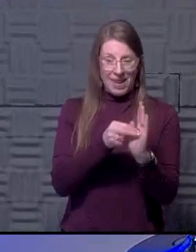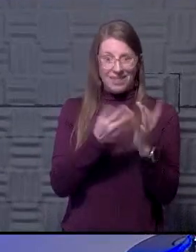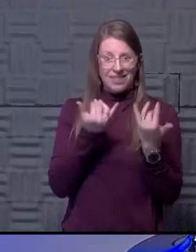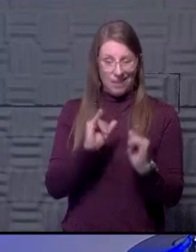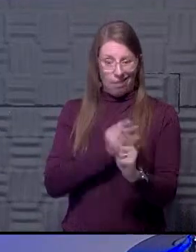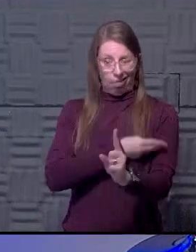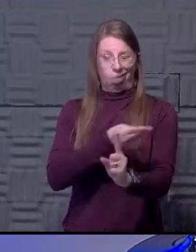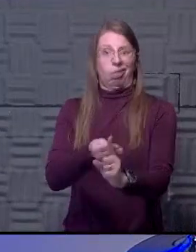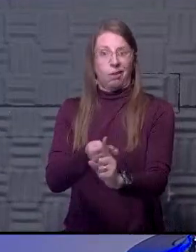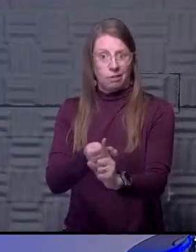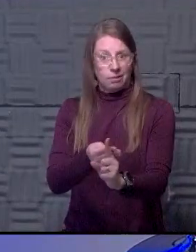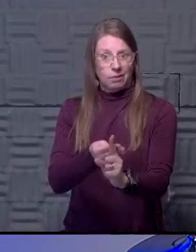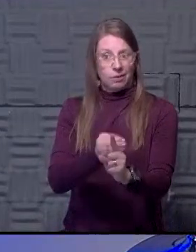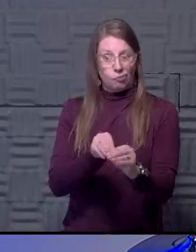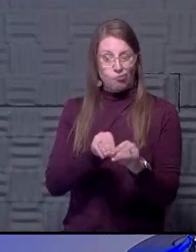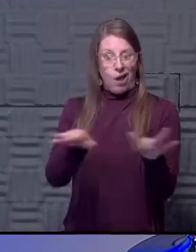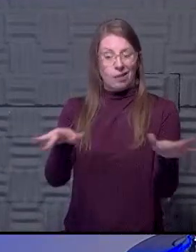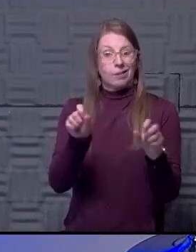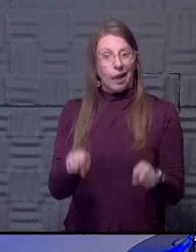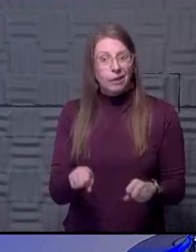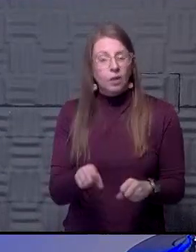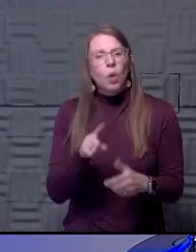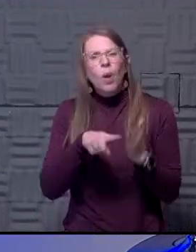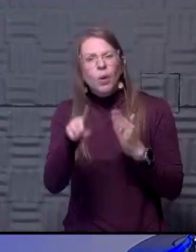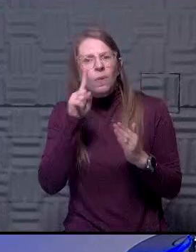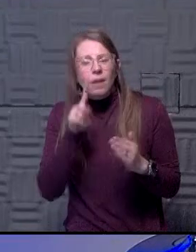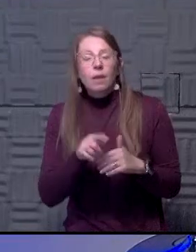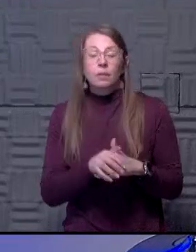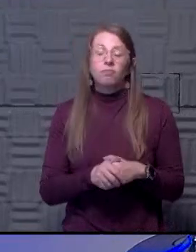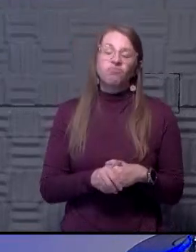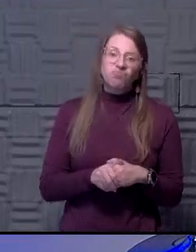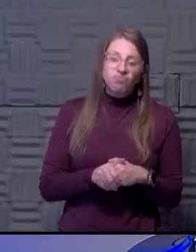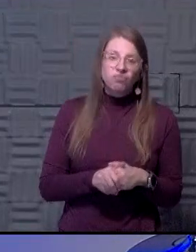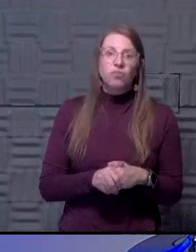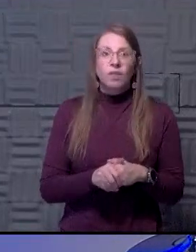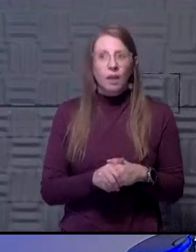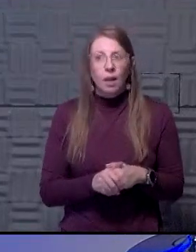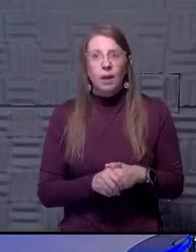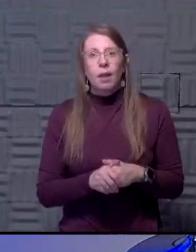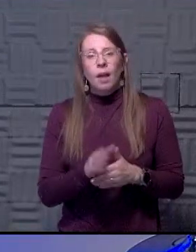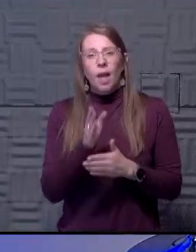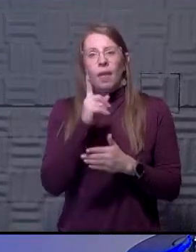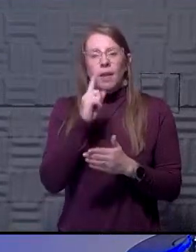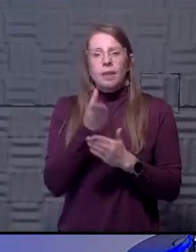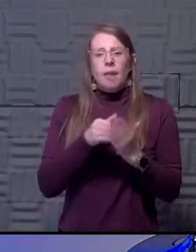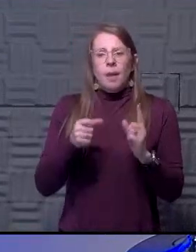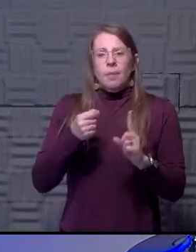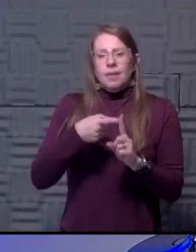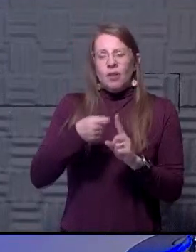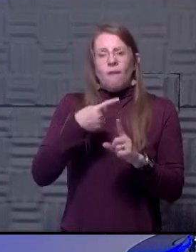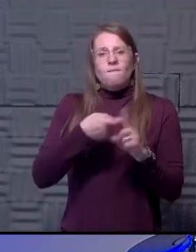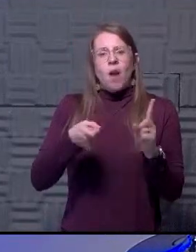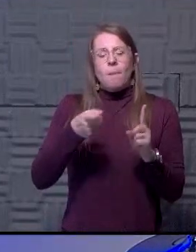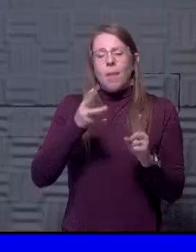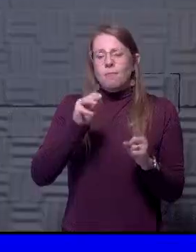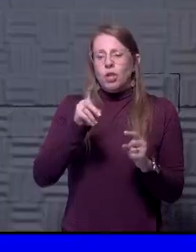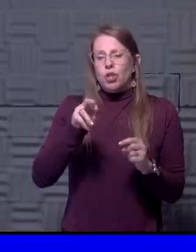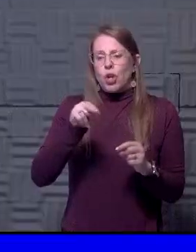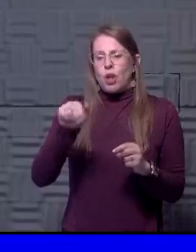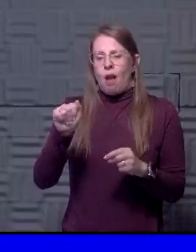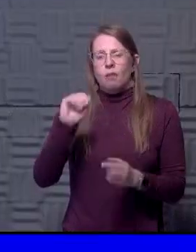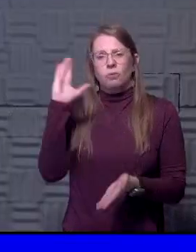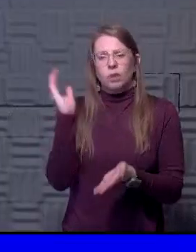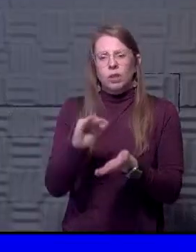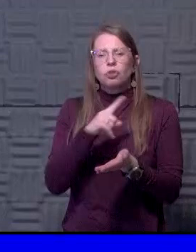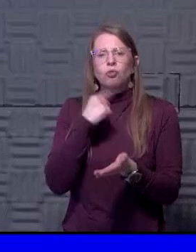am I a vector? Are you a vector still? Yeah. So what do y'all think, Hawk? Yeah, I mean, I think there was some signal from the Moderna that you may have had